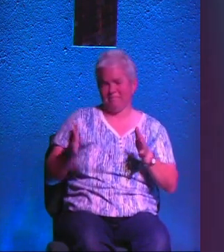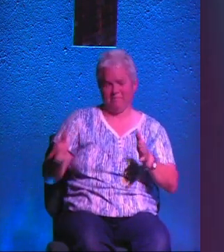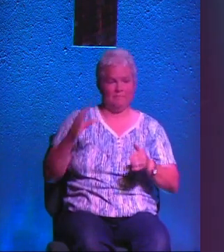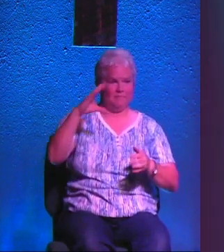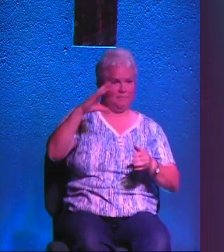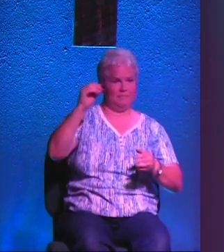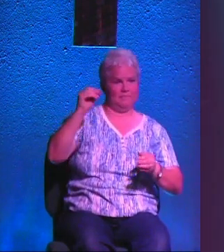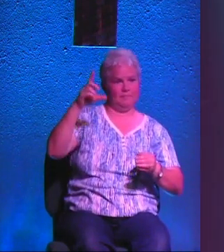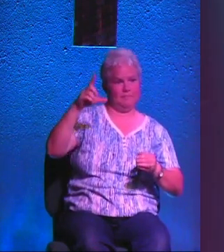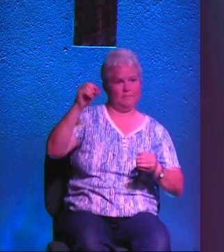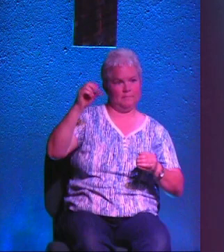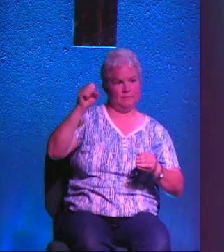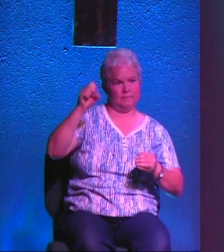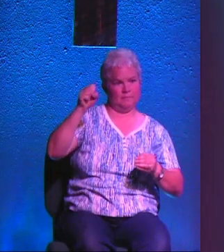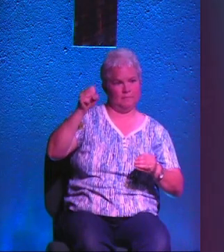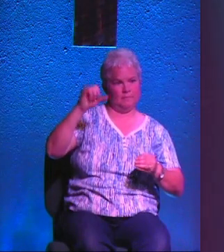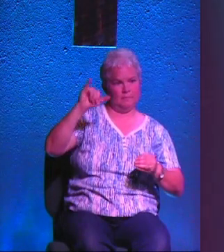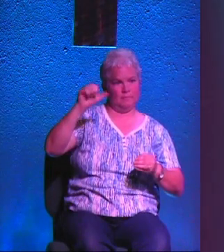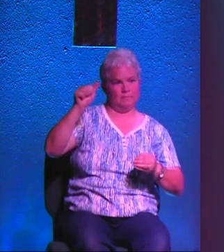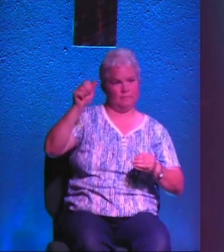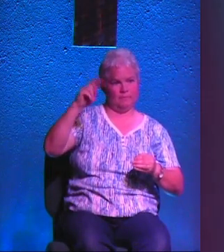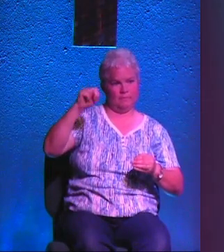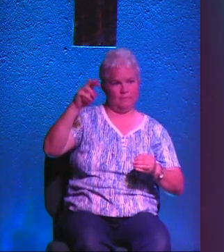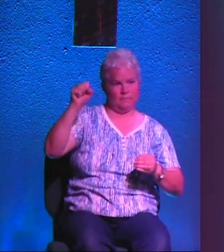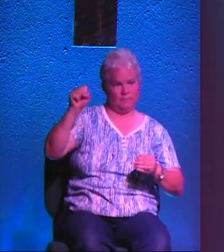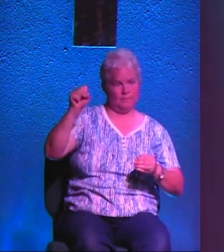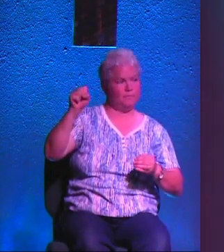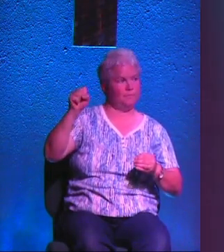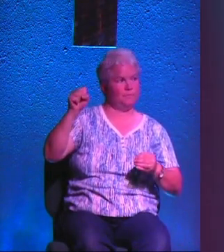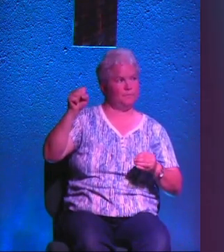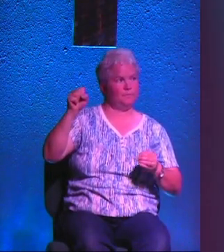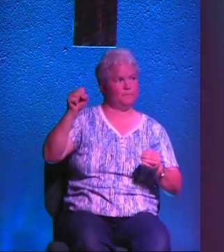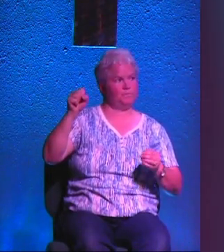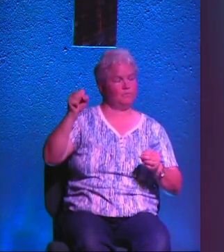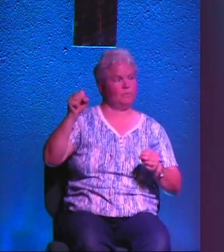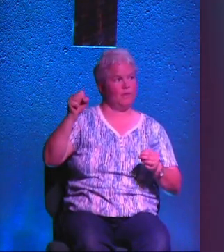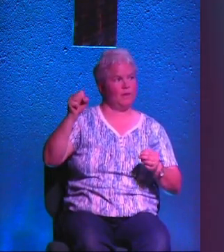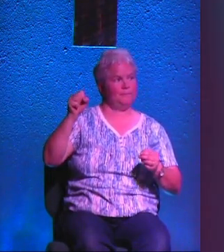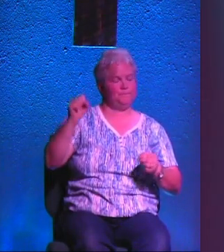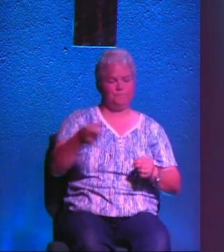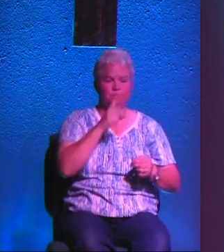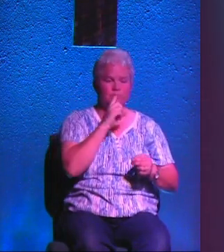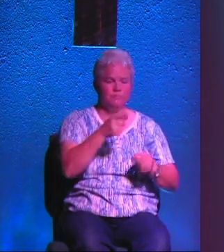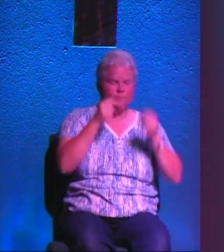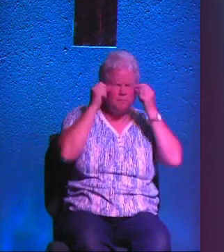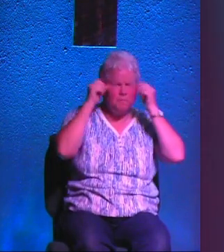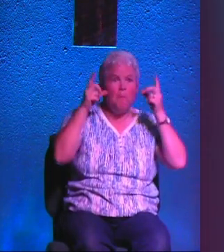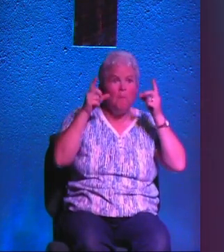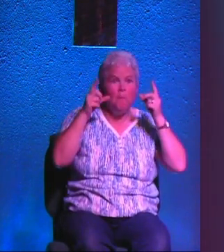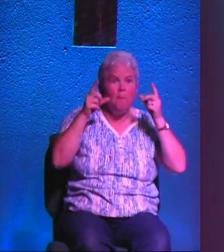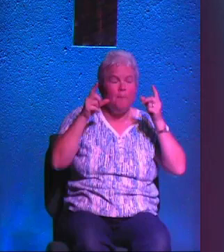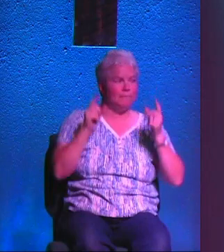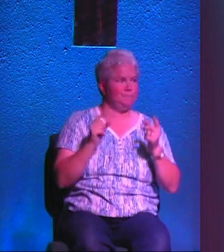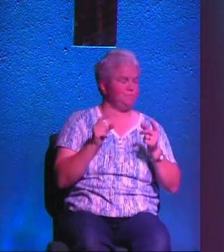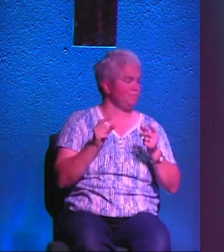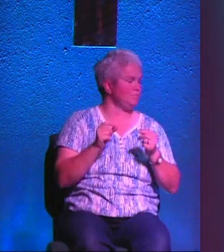on Colossians? And honestly, for me personally, this has been an really an eye-opening and a